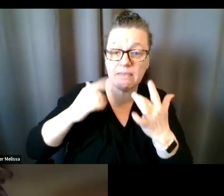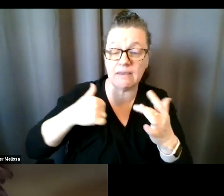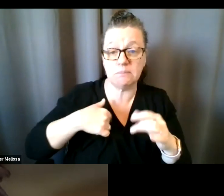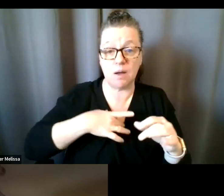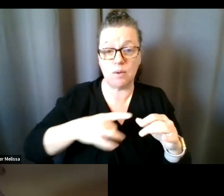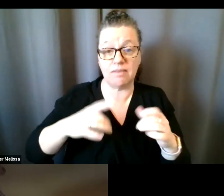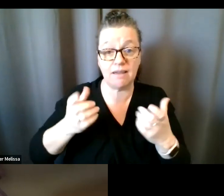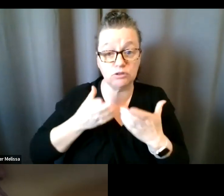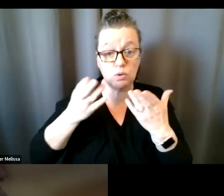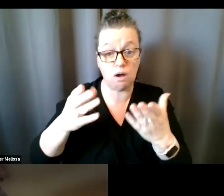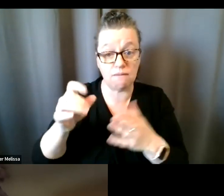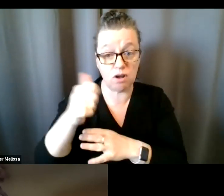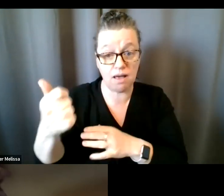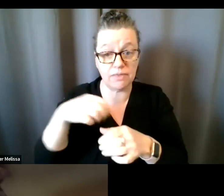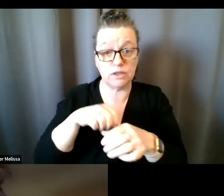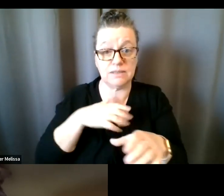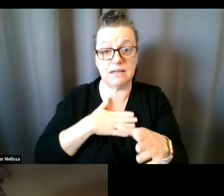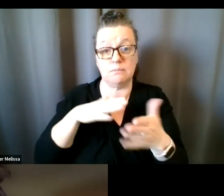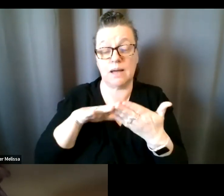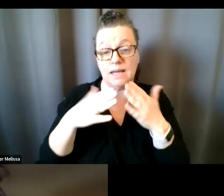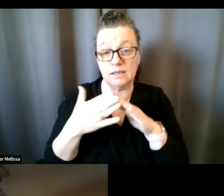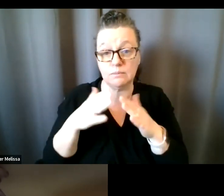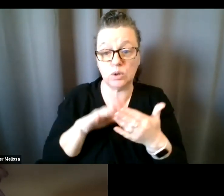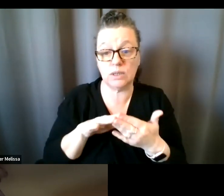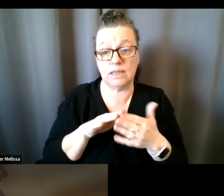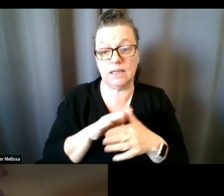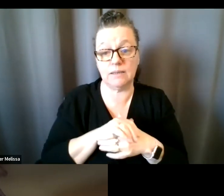to offer others in my community.